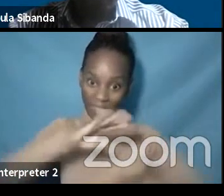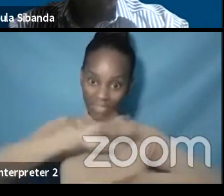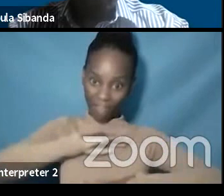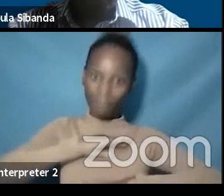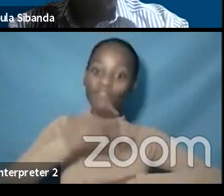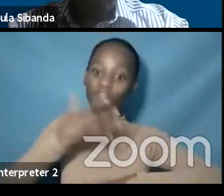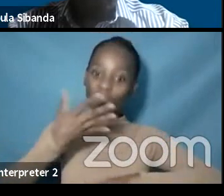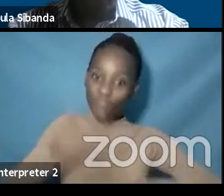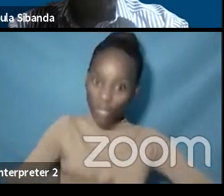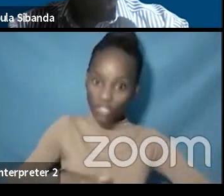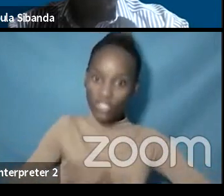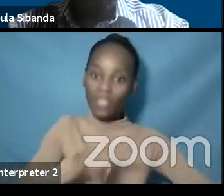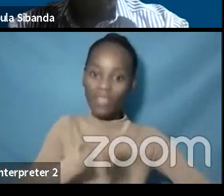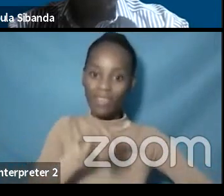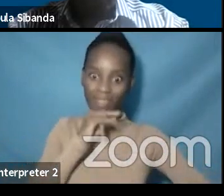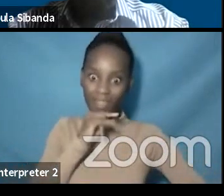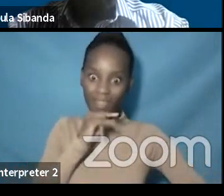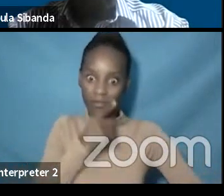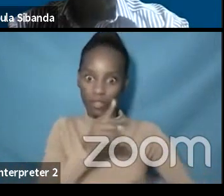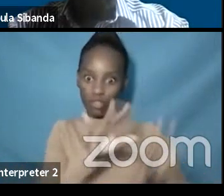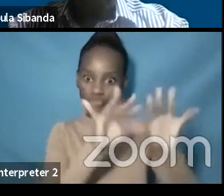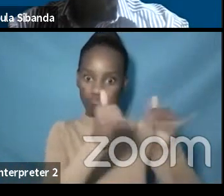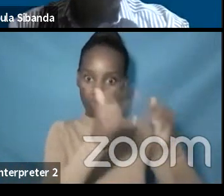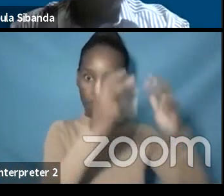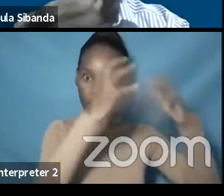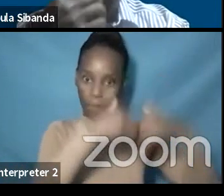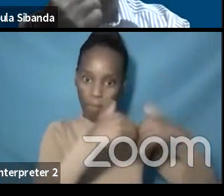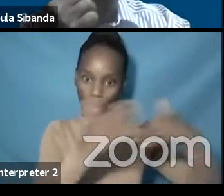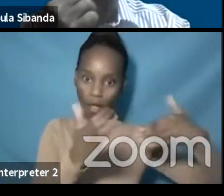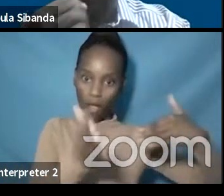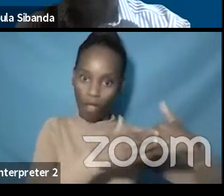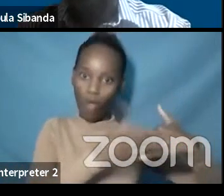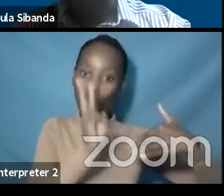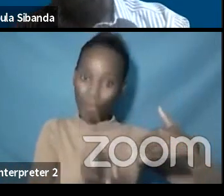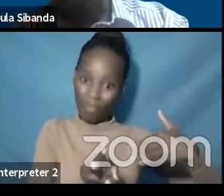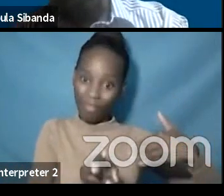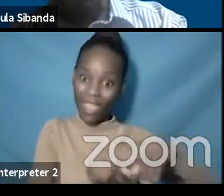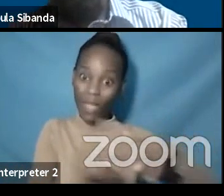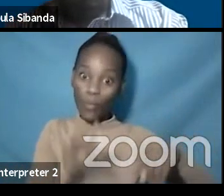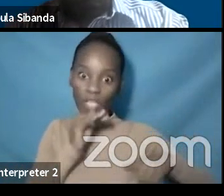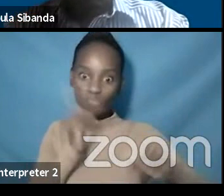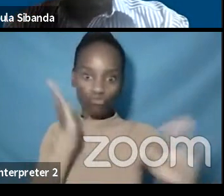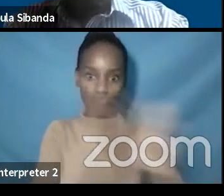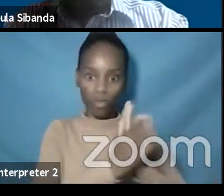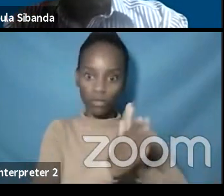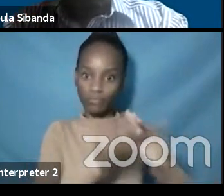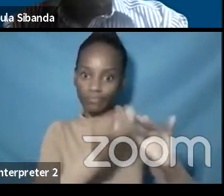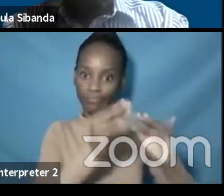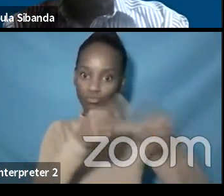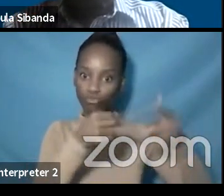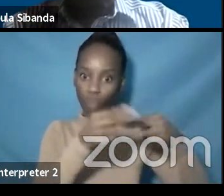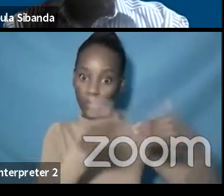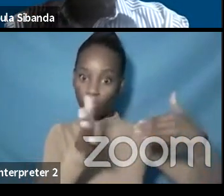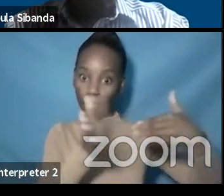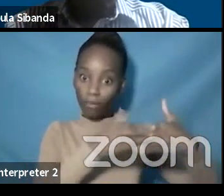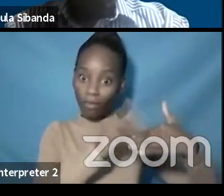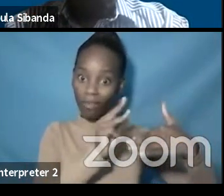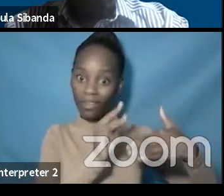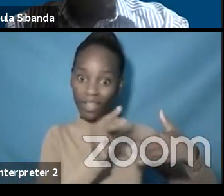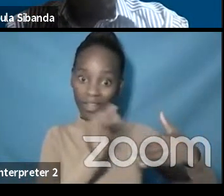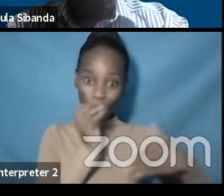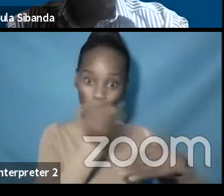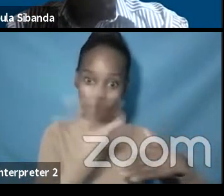don't just close the shops without following due process. What we need to do to satisfy ourselves that